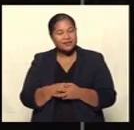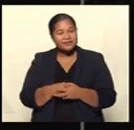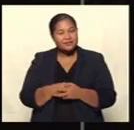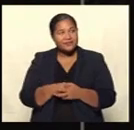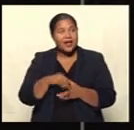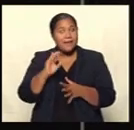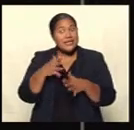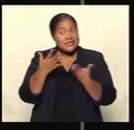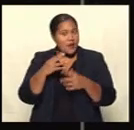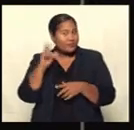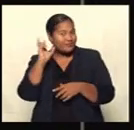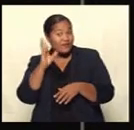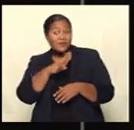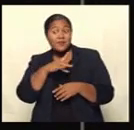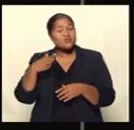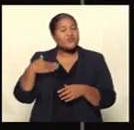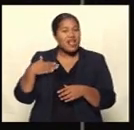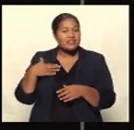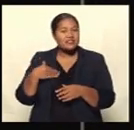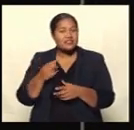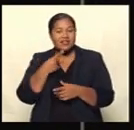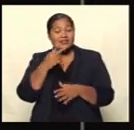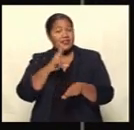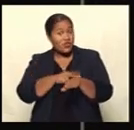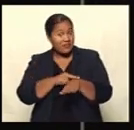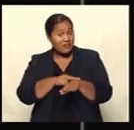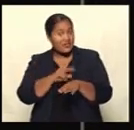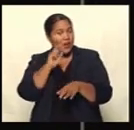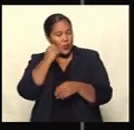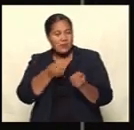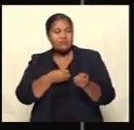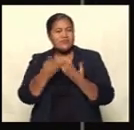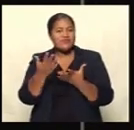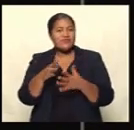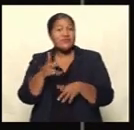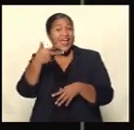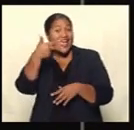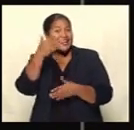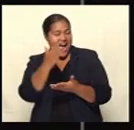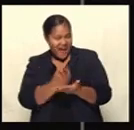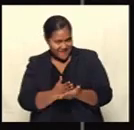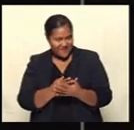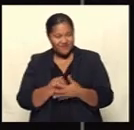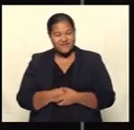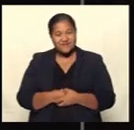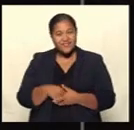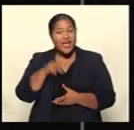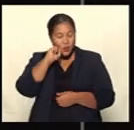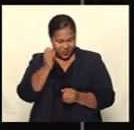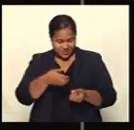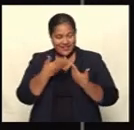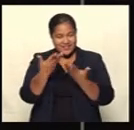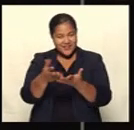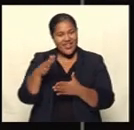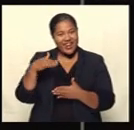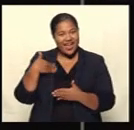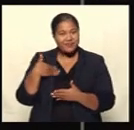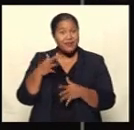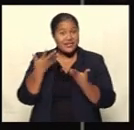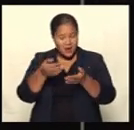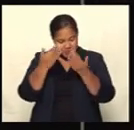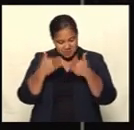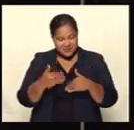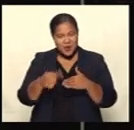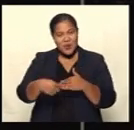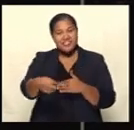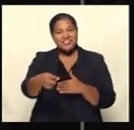are now hearing from the Ministry of Health that Dr. Fong will deliver his statement at 8 p.m. and we will bring you that live. But for now, we continue with